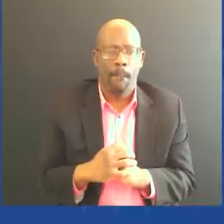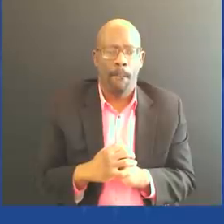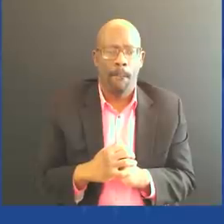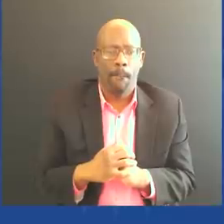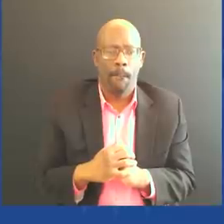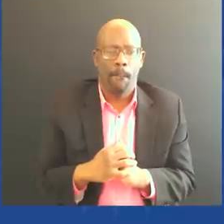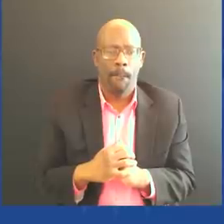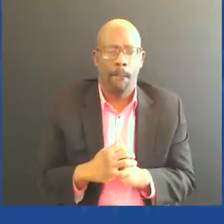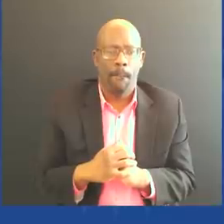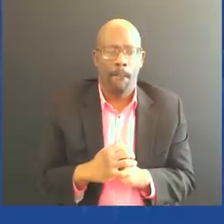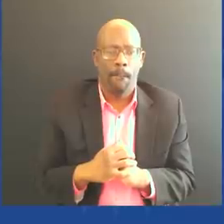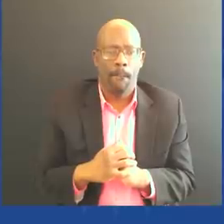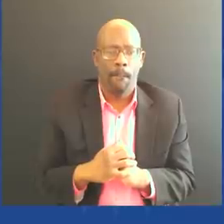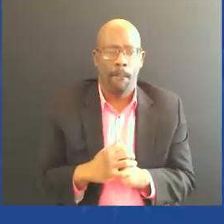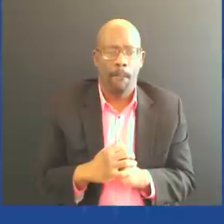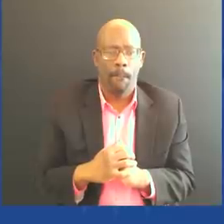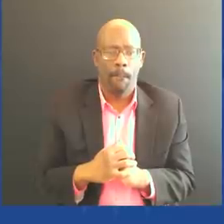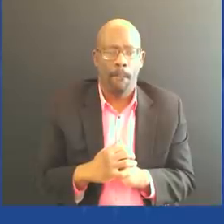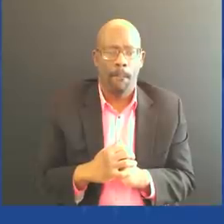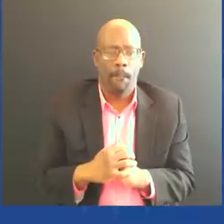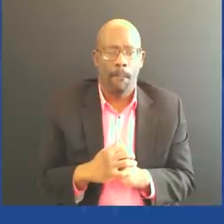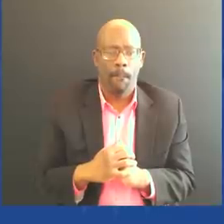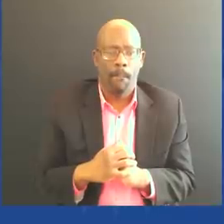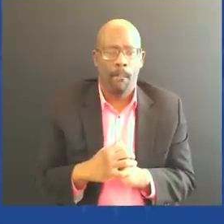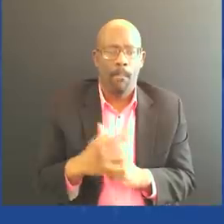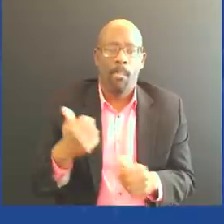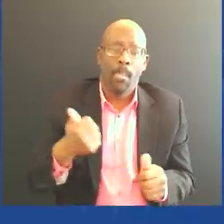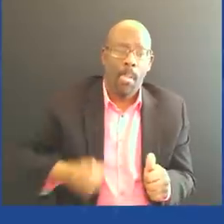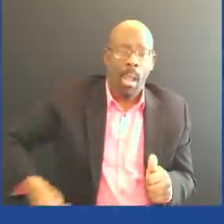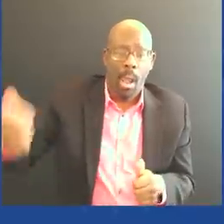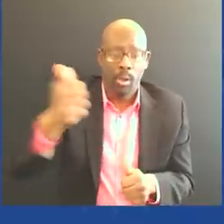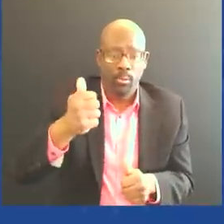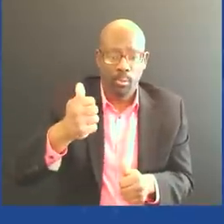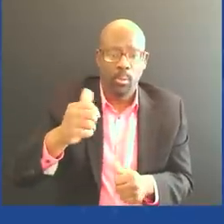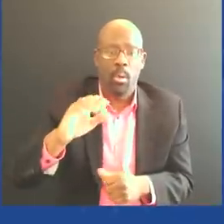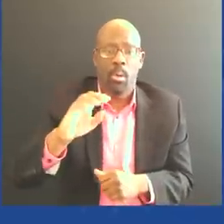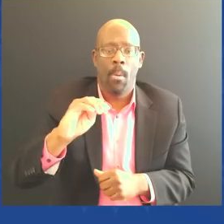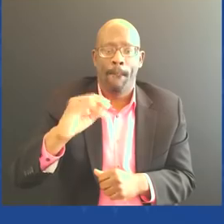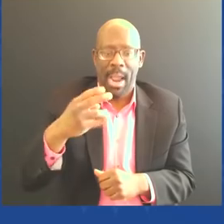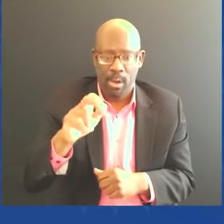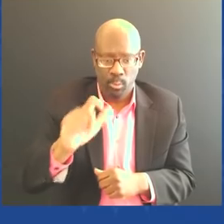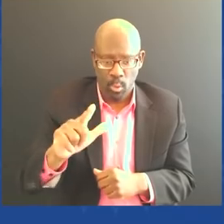Admiral Michael Gilday, United States Navy, the 32nd Chief of Naval Operations.